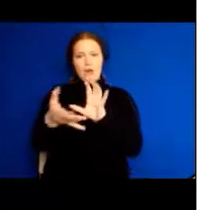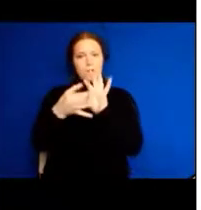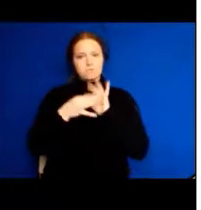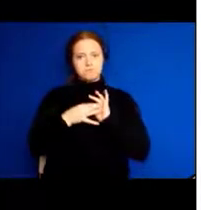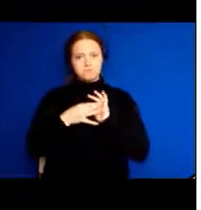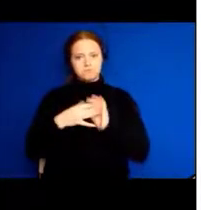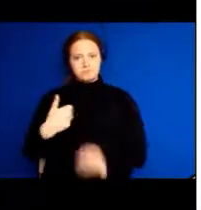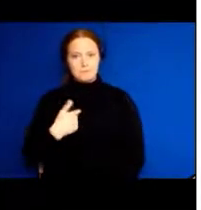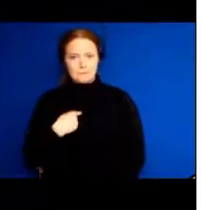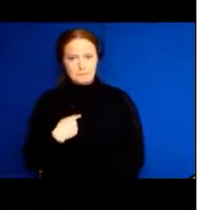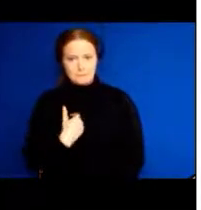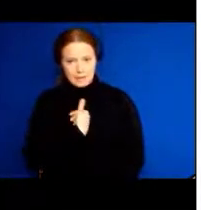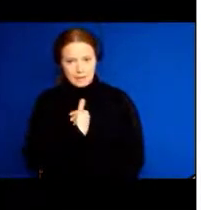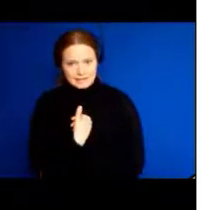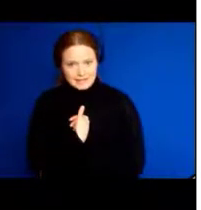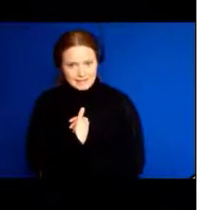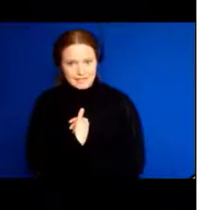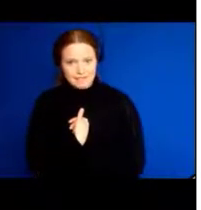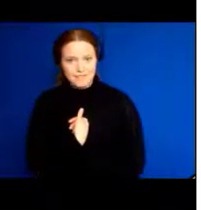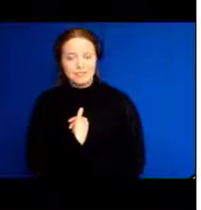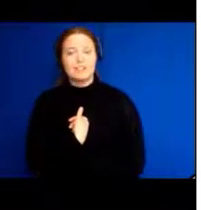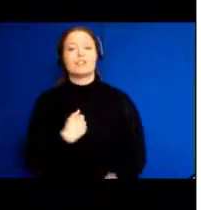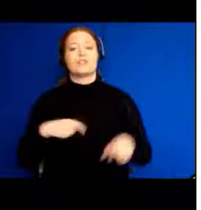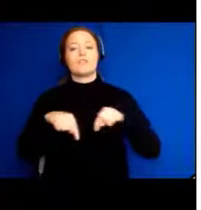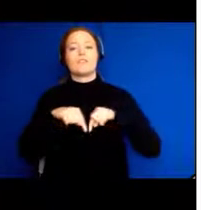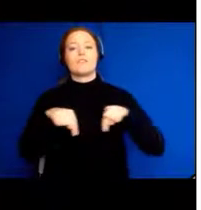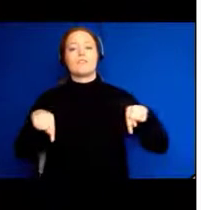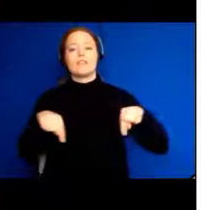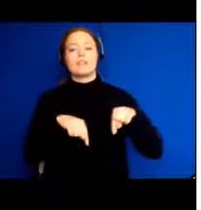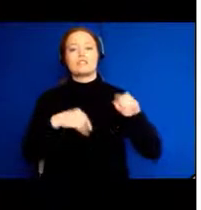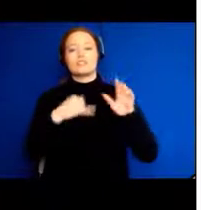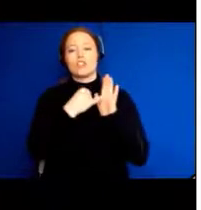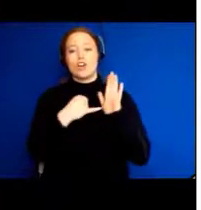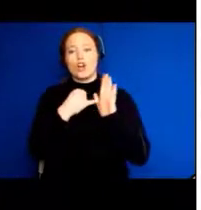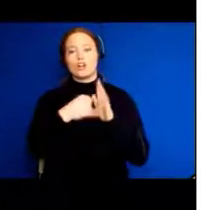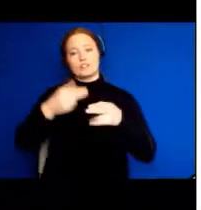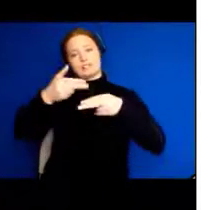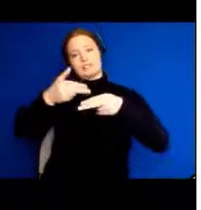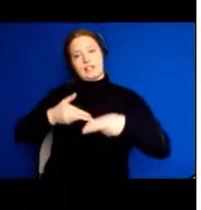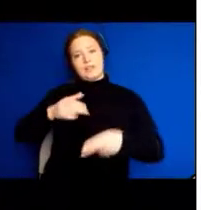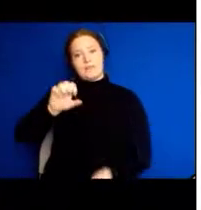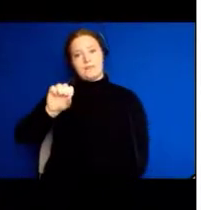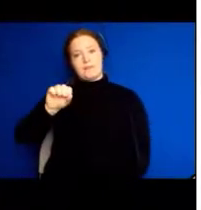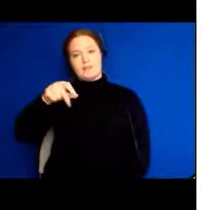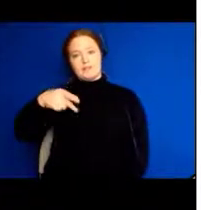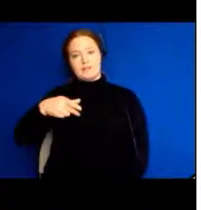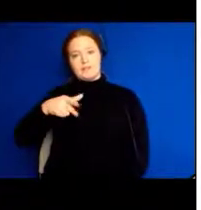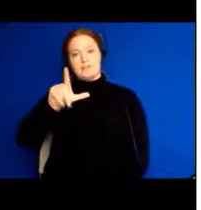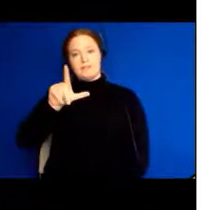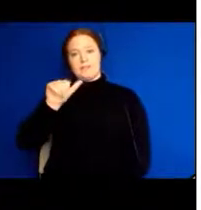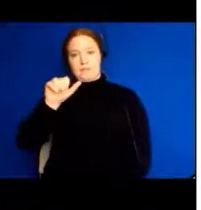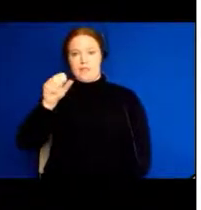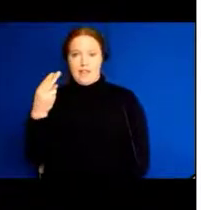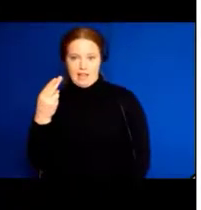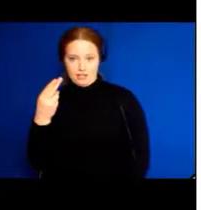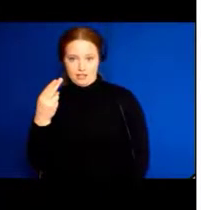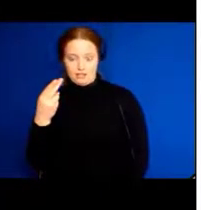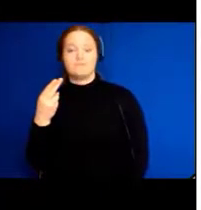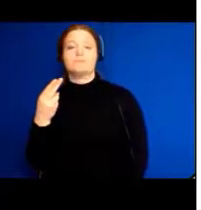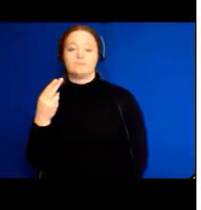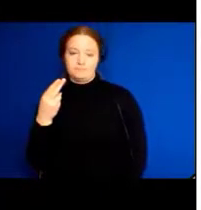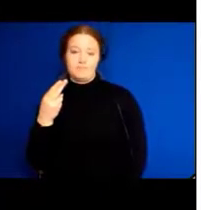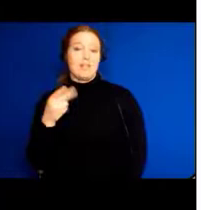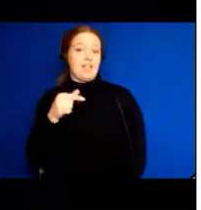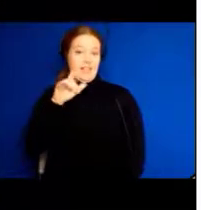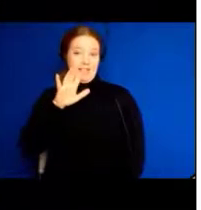Splash, was one that provoked a lot of discussion in one of our circles that we had to share the